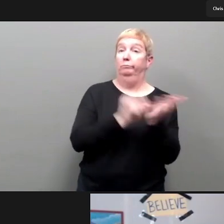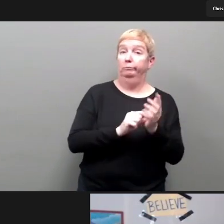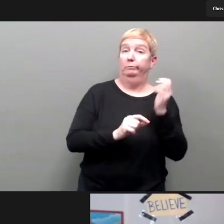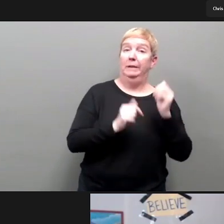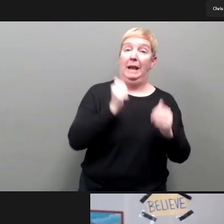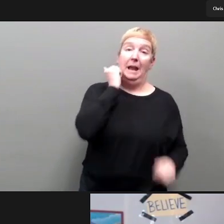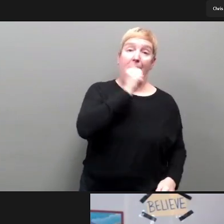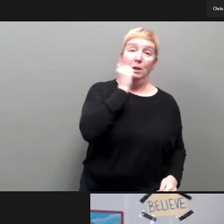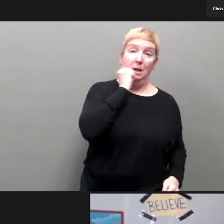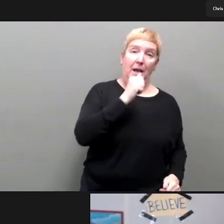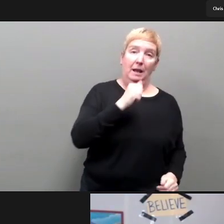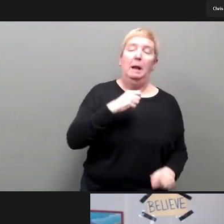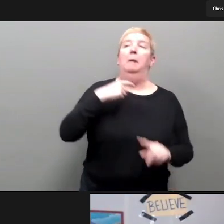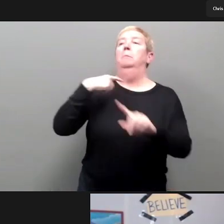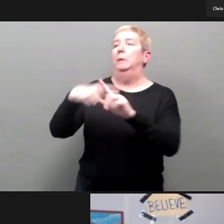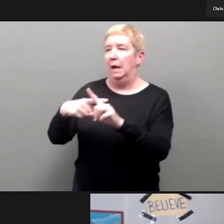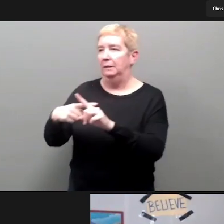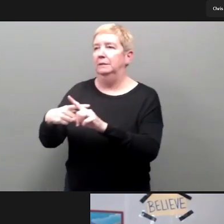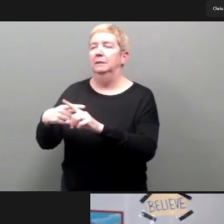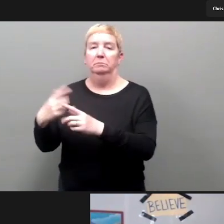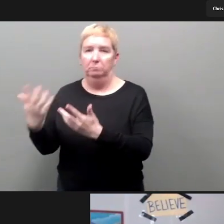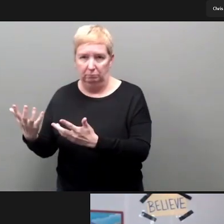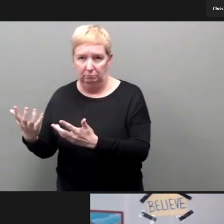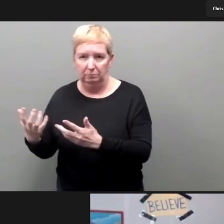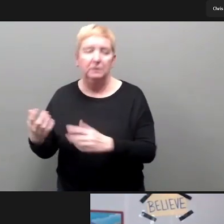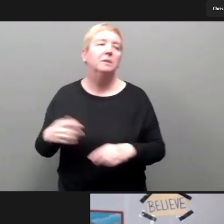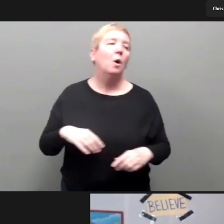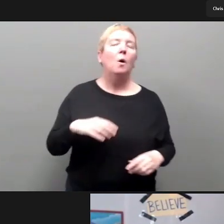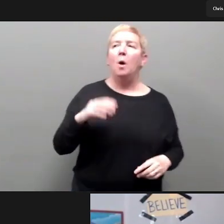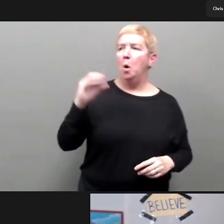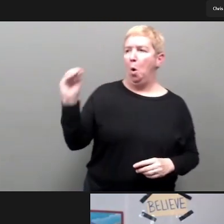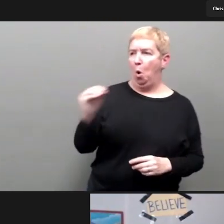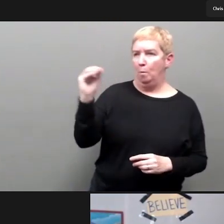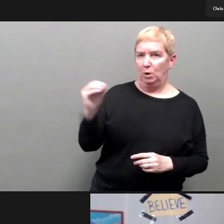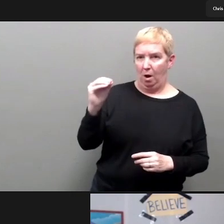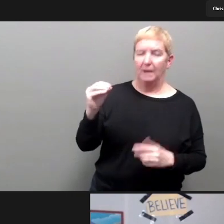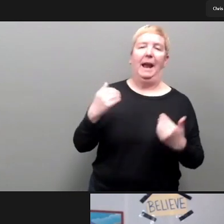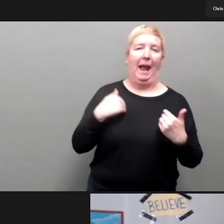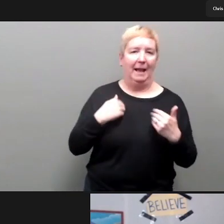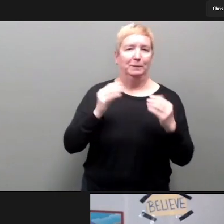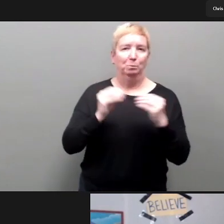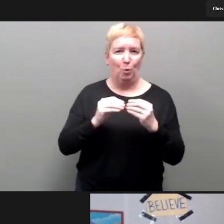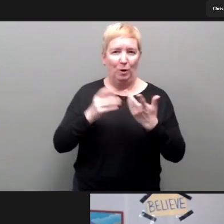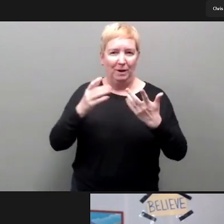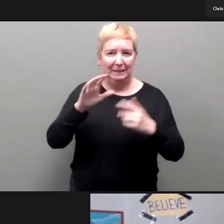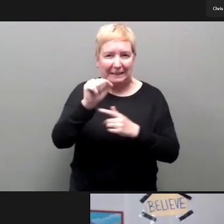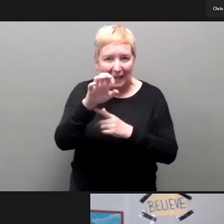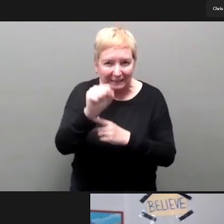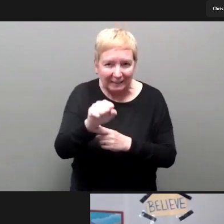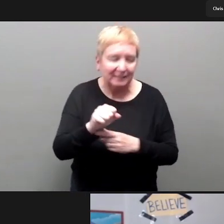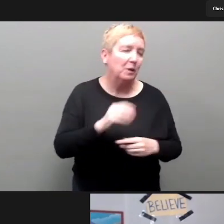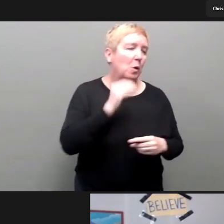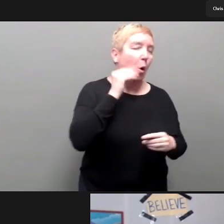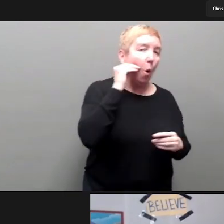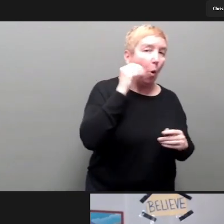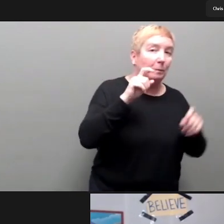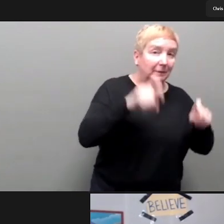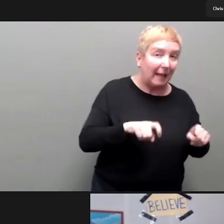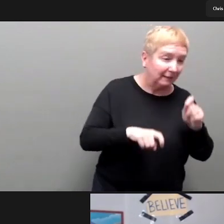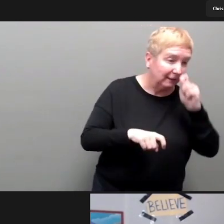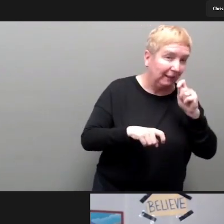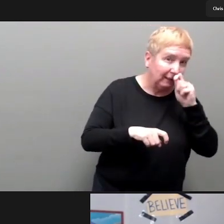sort of seeing Omicron come out, more cases, more home testing, which wouldn't get reported kind of into the system, right?